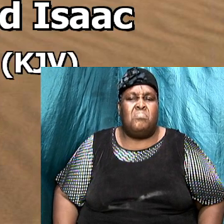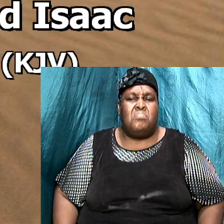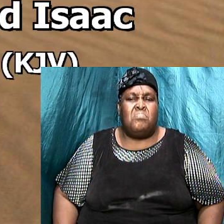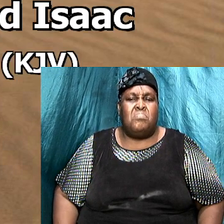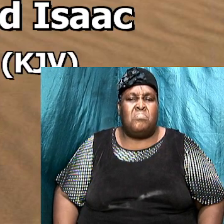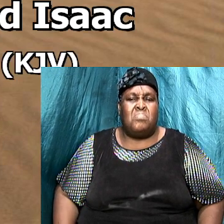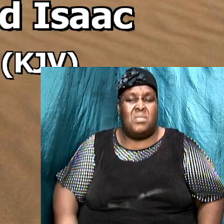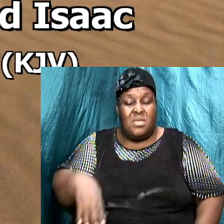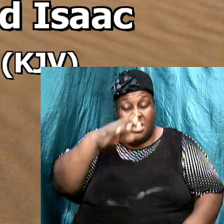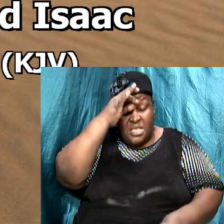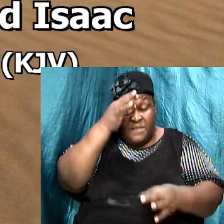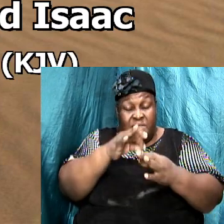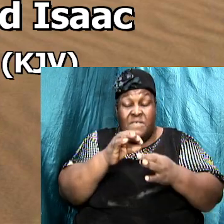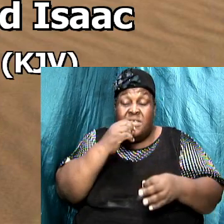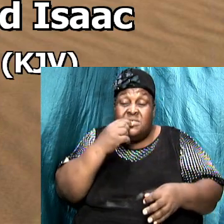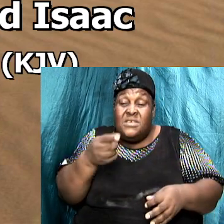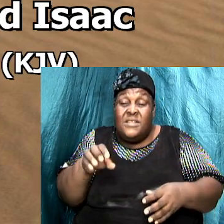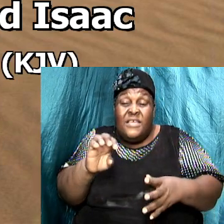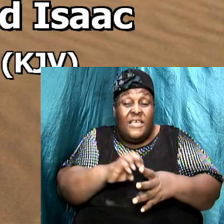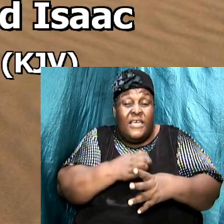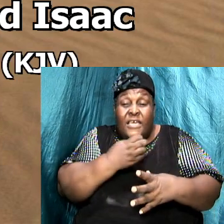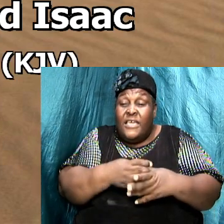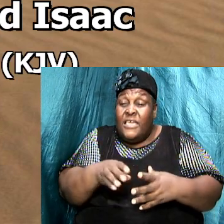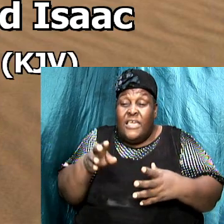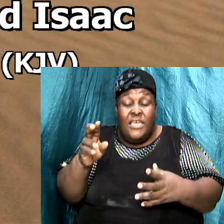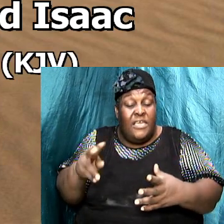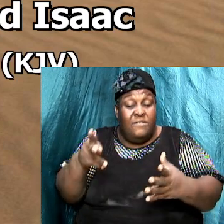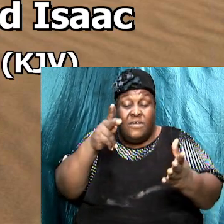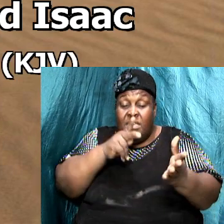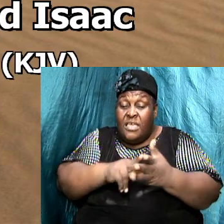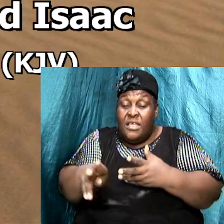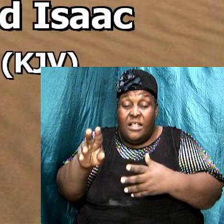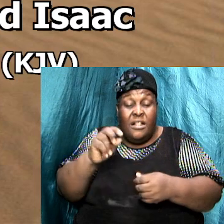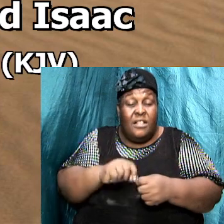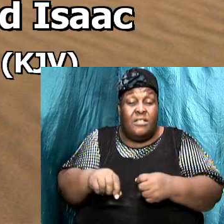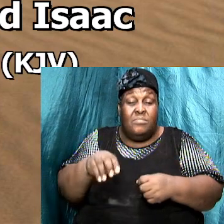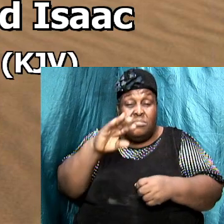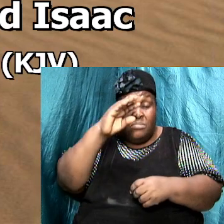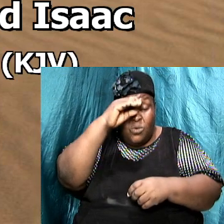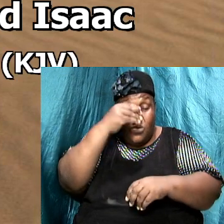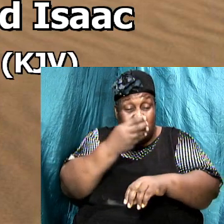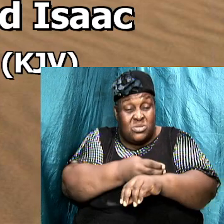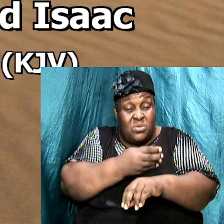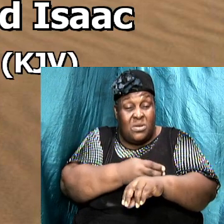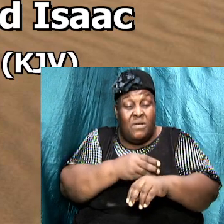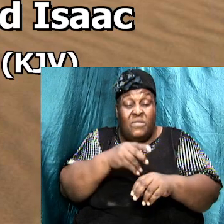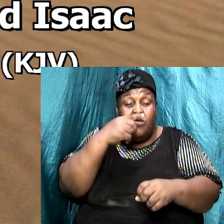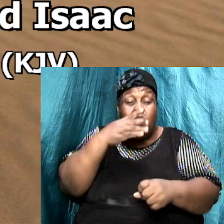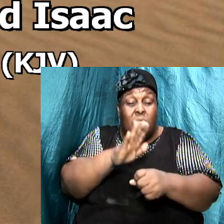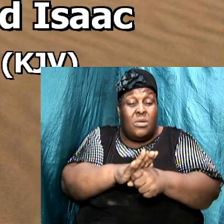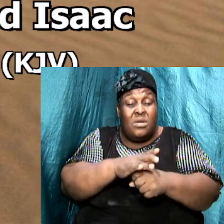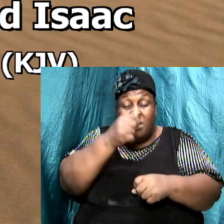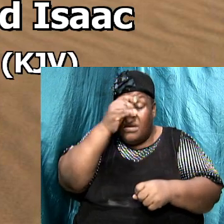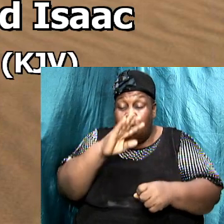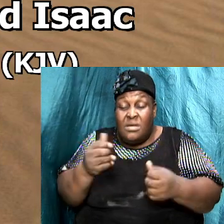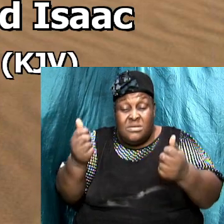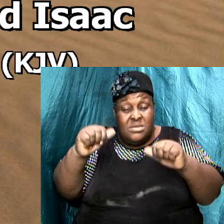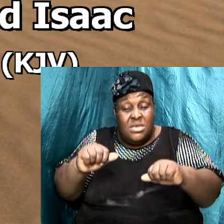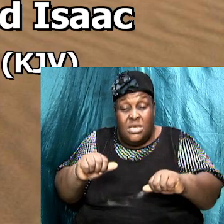And his faith said, look here, even if me kill the seed of the promise, God is able to raise him up